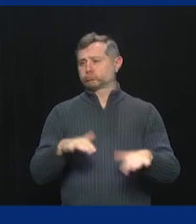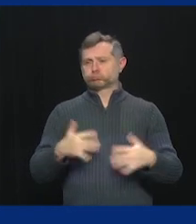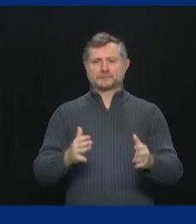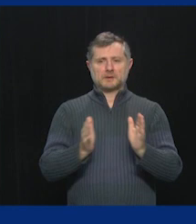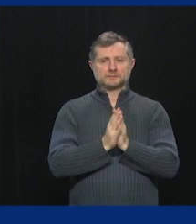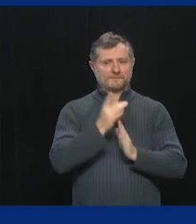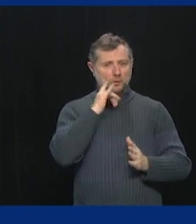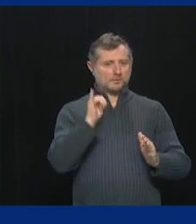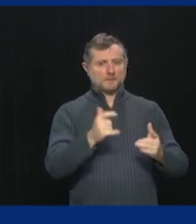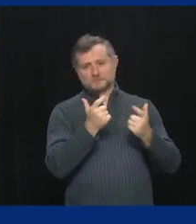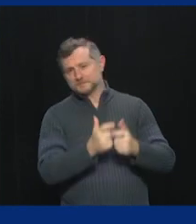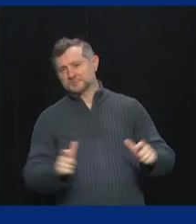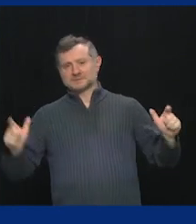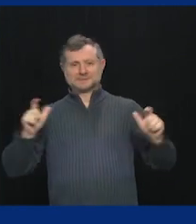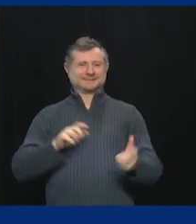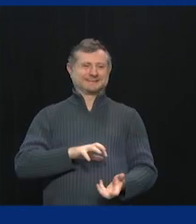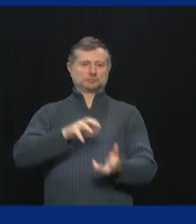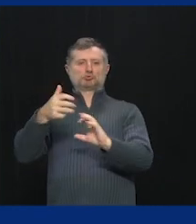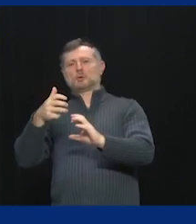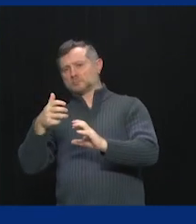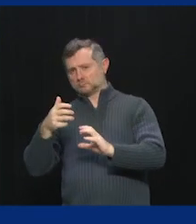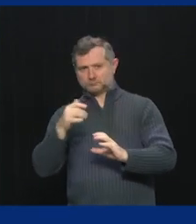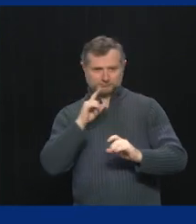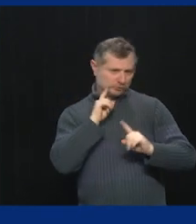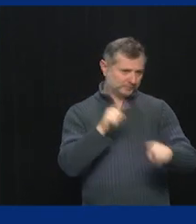disaster declaration.